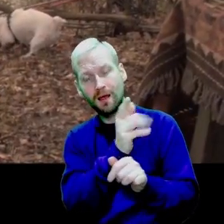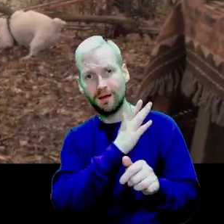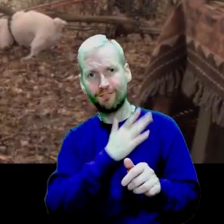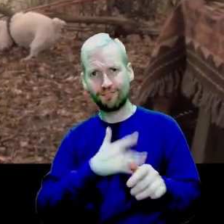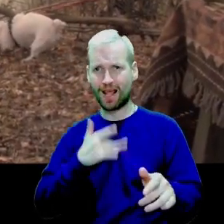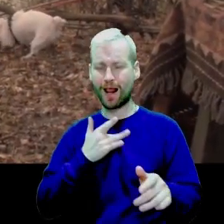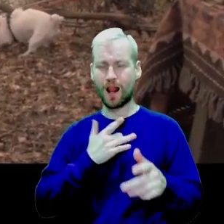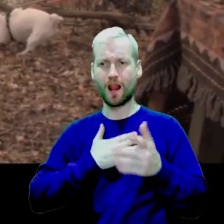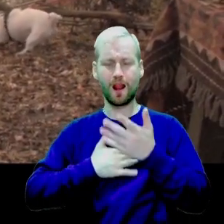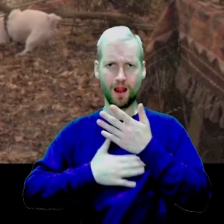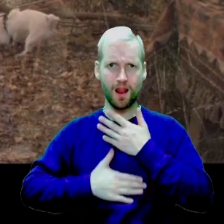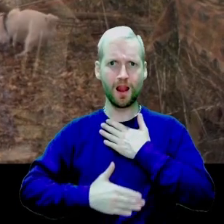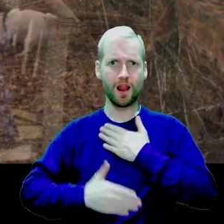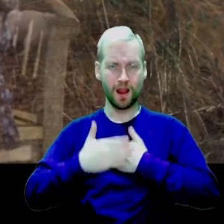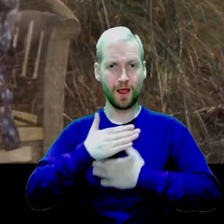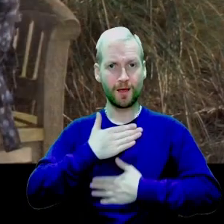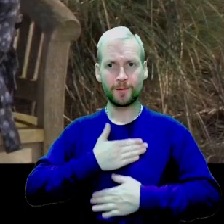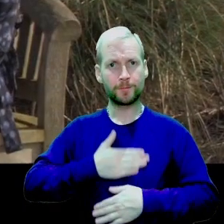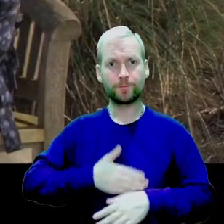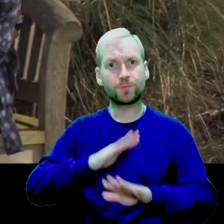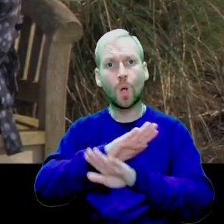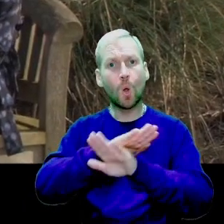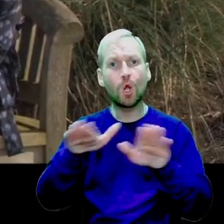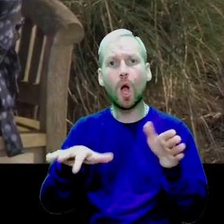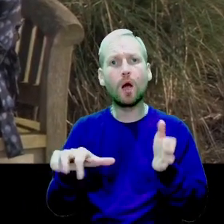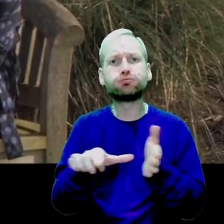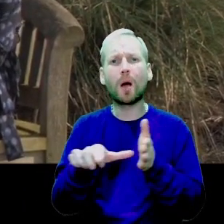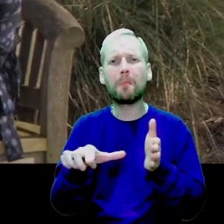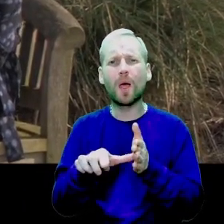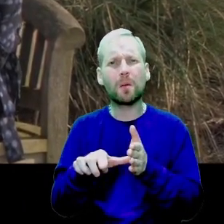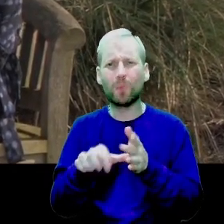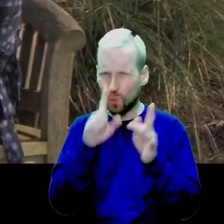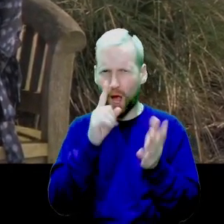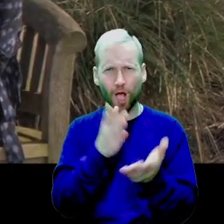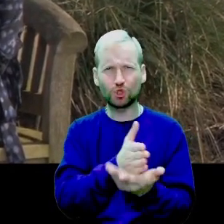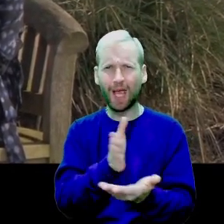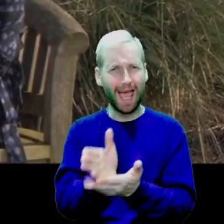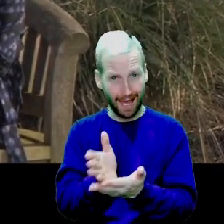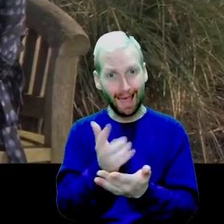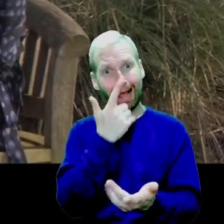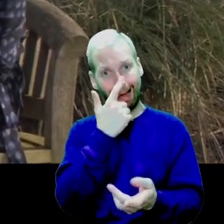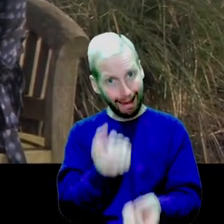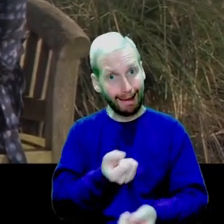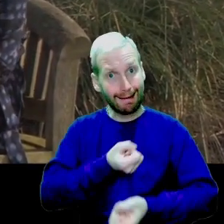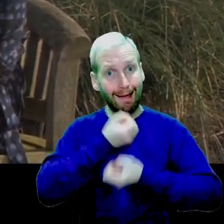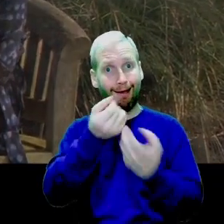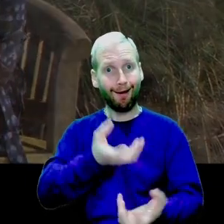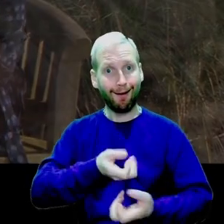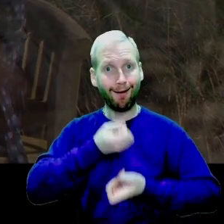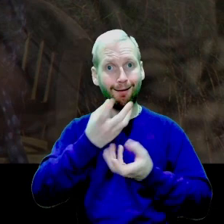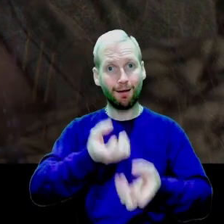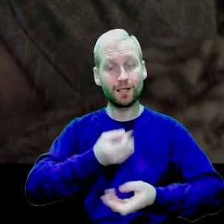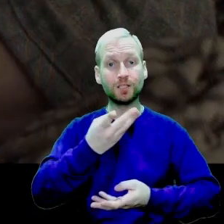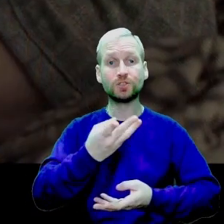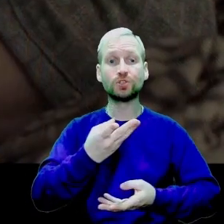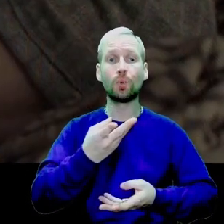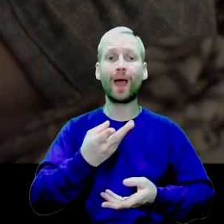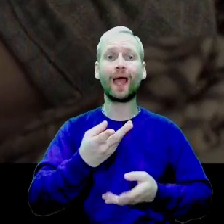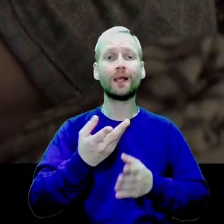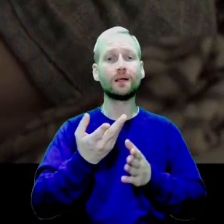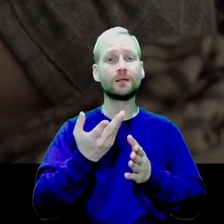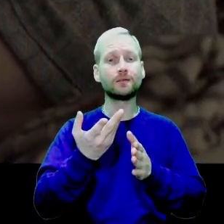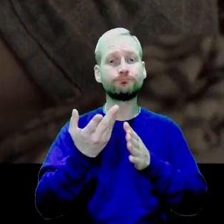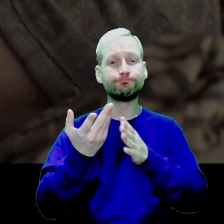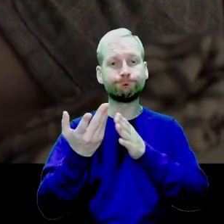mind. There's no problem you can't share. So when you lay your